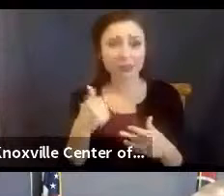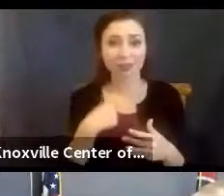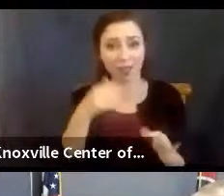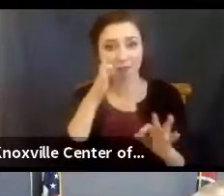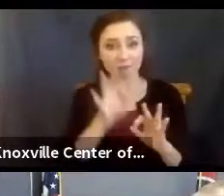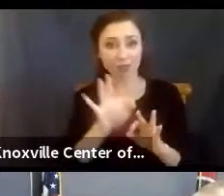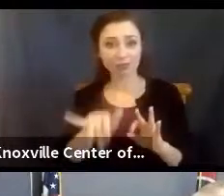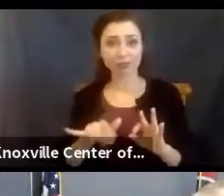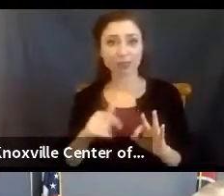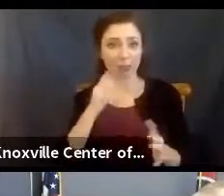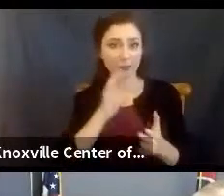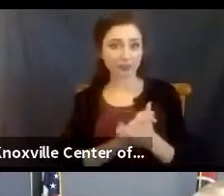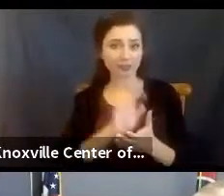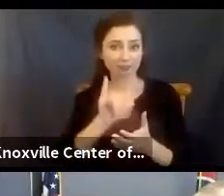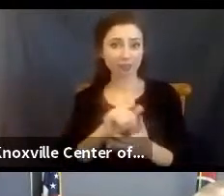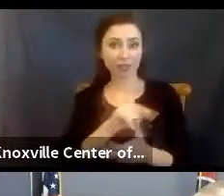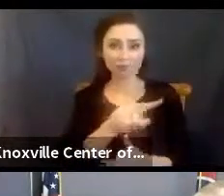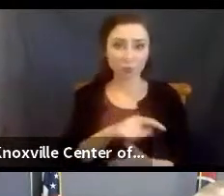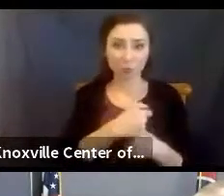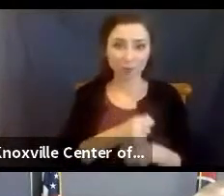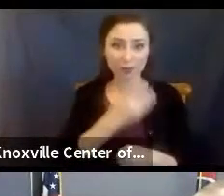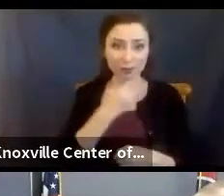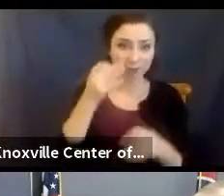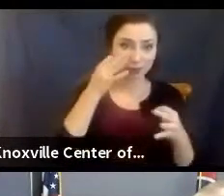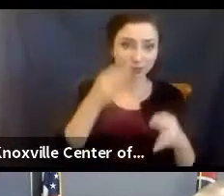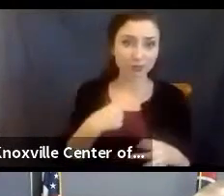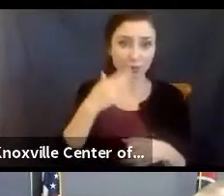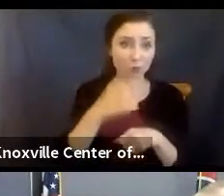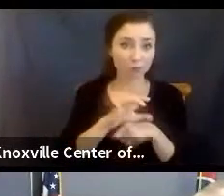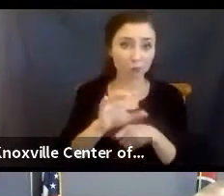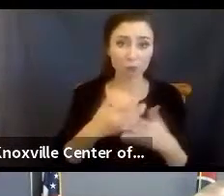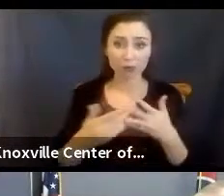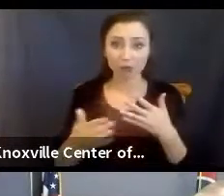faith in, and I will enforce whatever you decide.